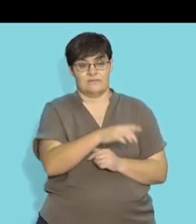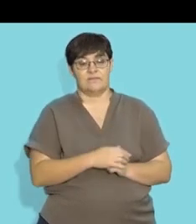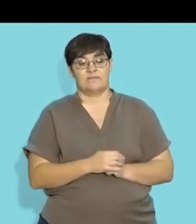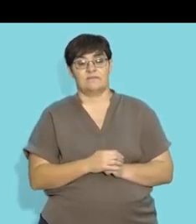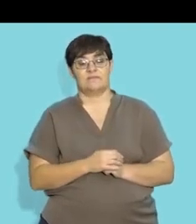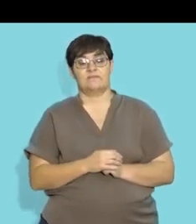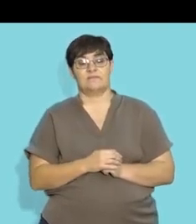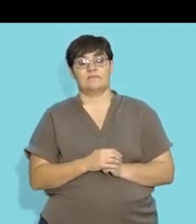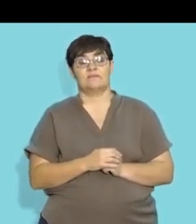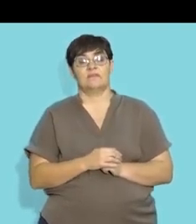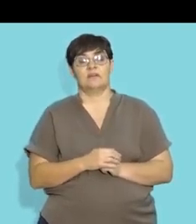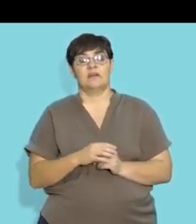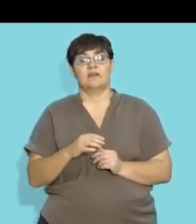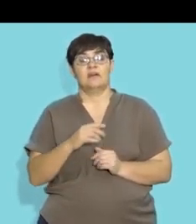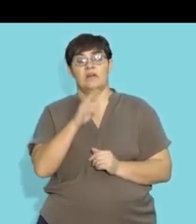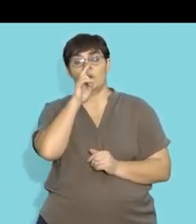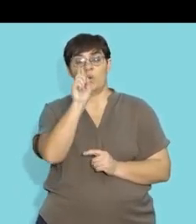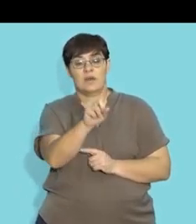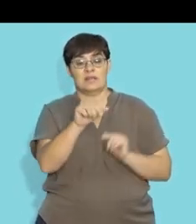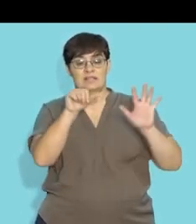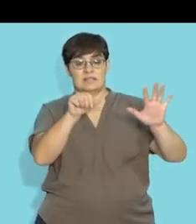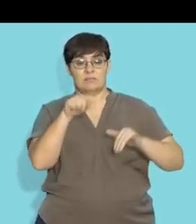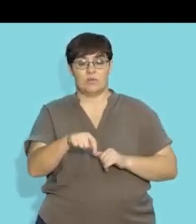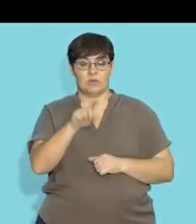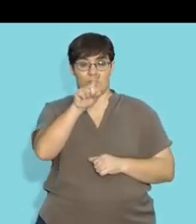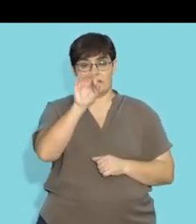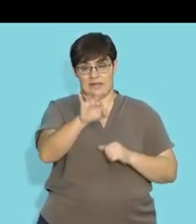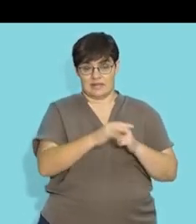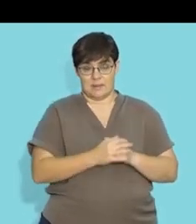5 again. We get